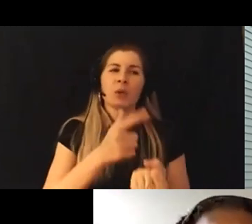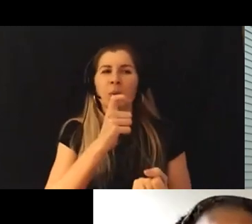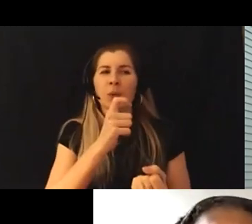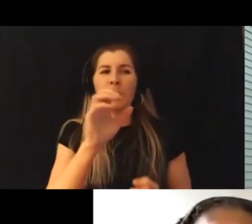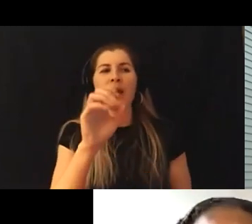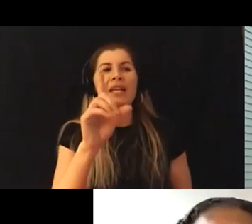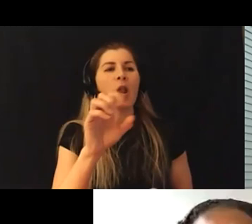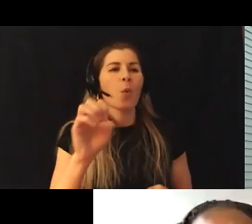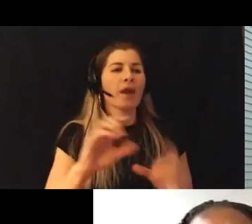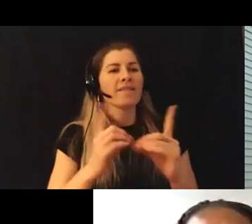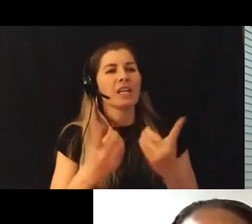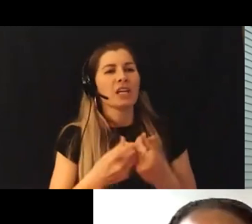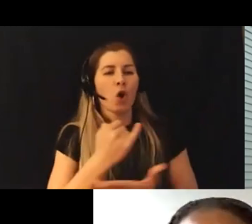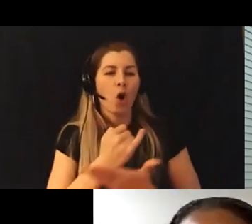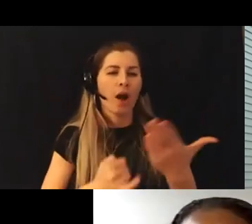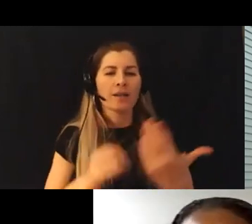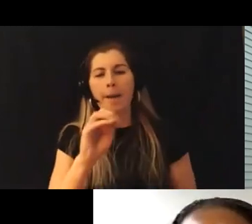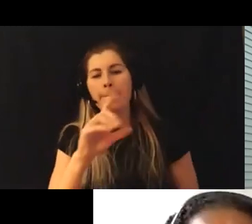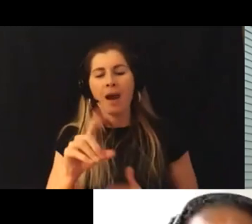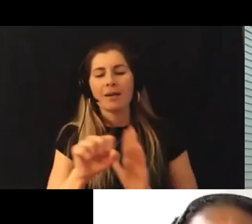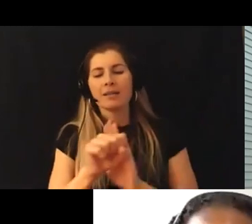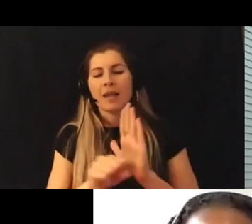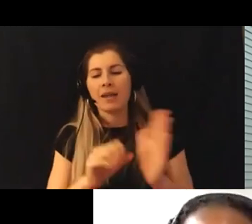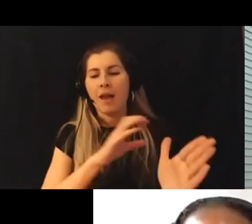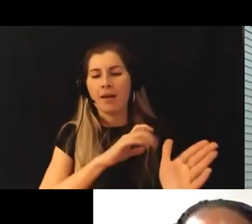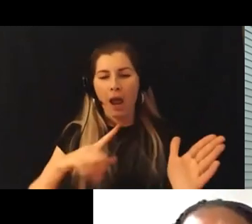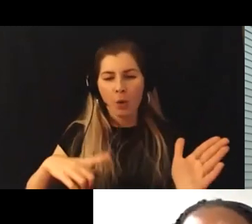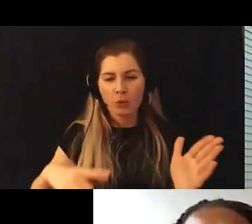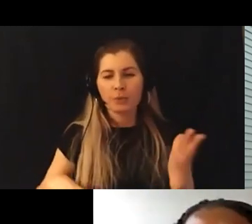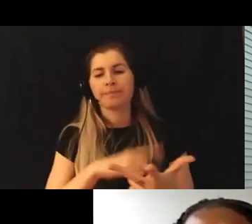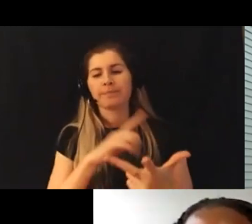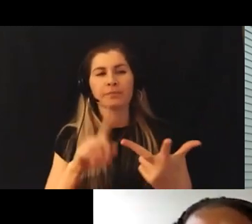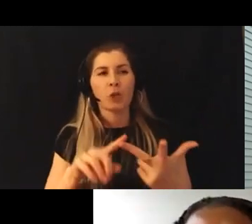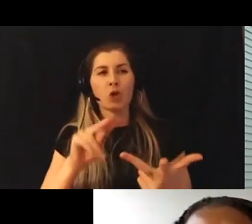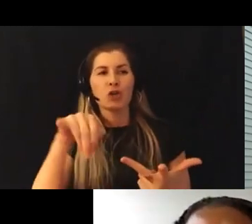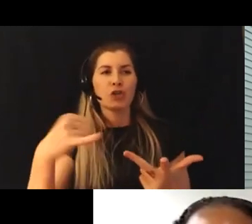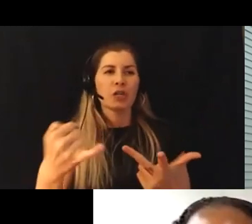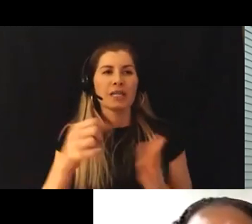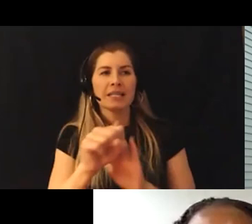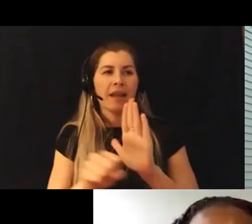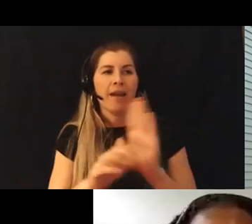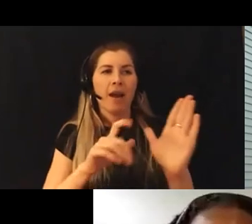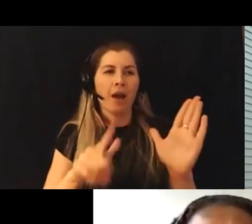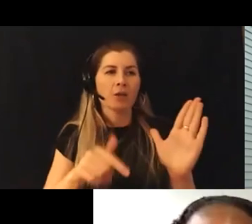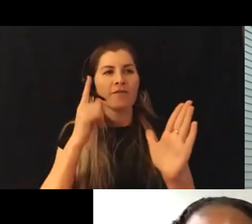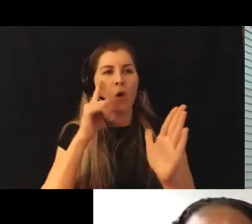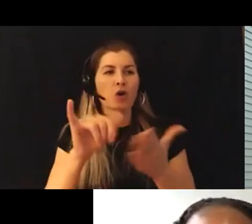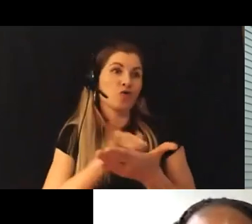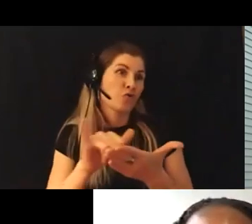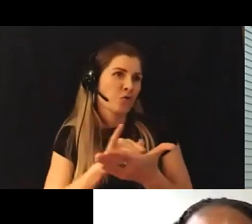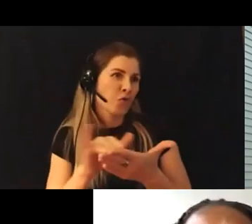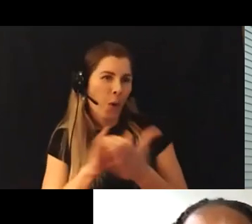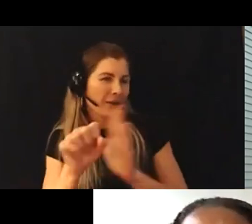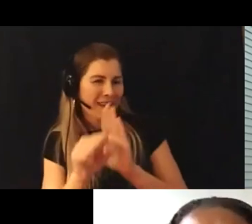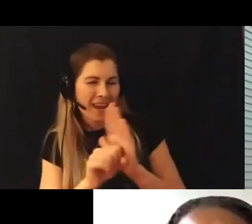Delaware Division of the Arts, Maryland State Council, Arts Council, excuse me, New Jersey State Council on the Arts, New York State Council on the